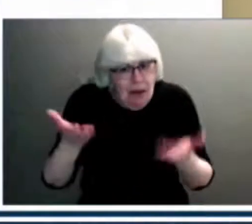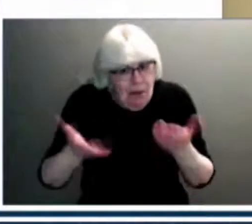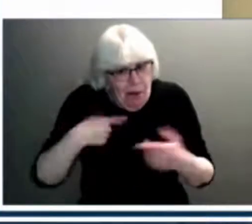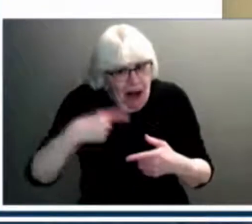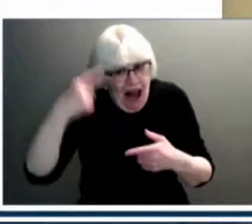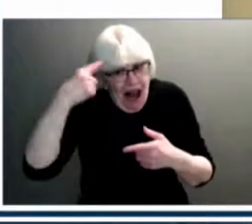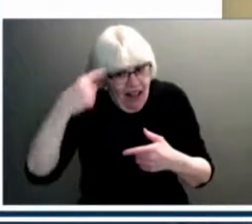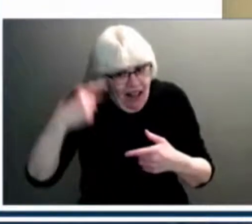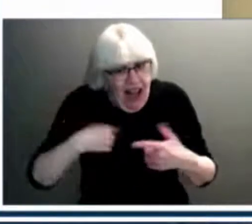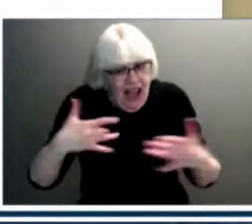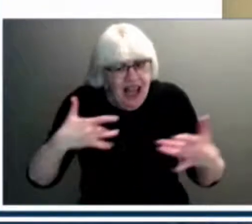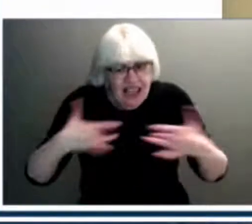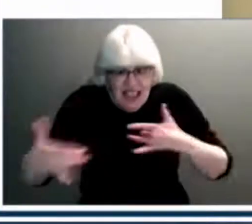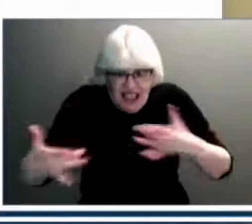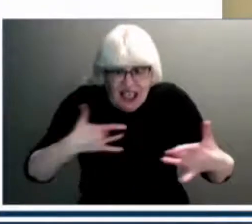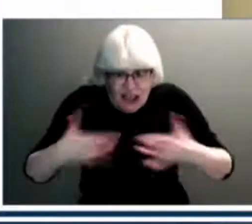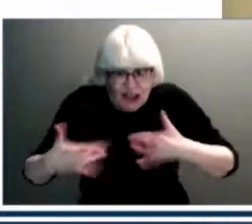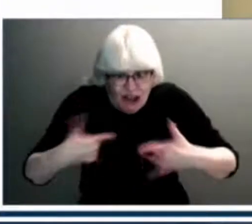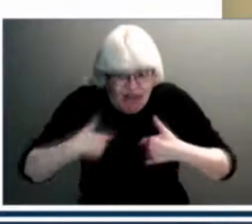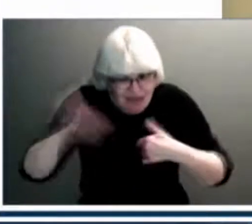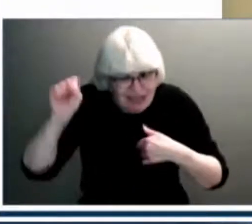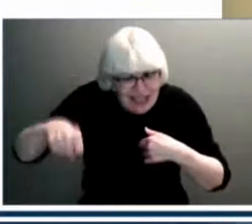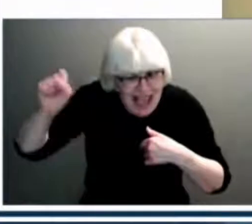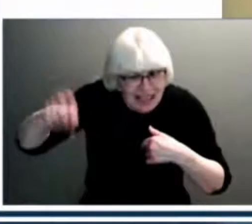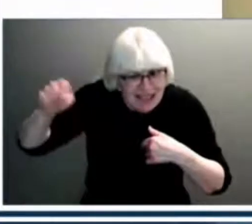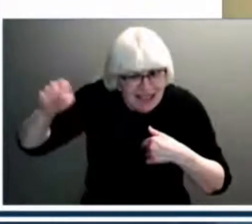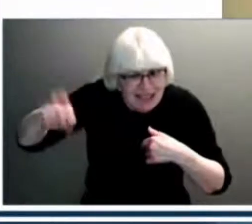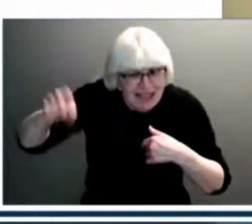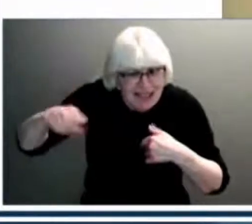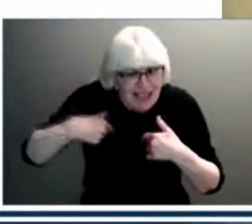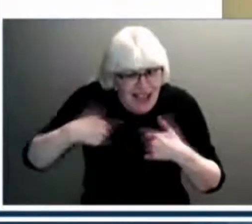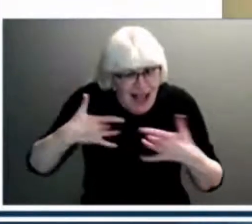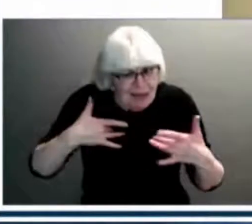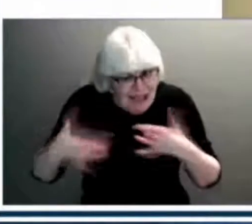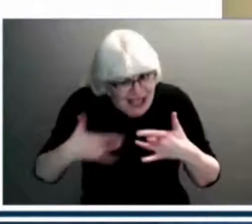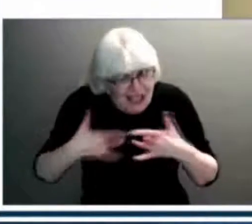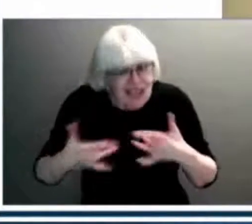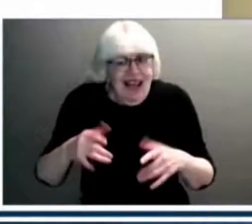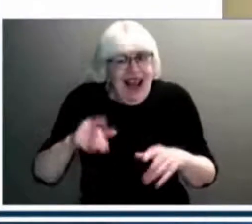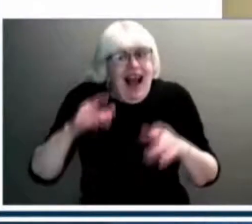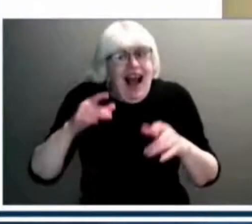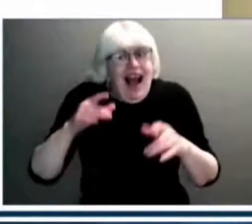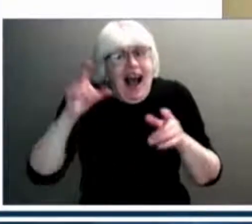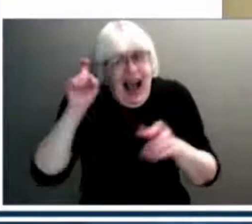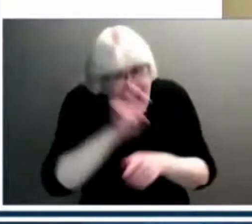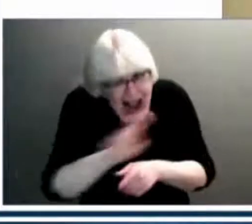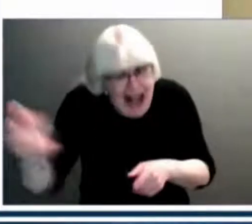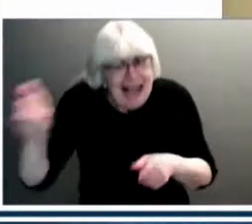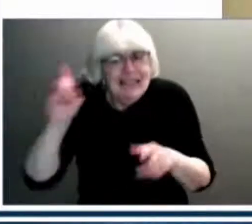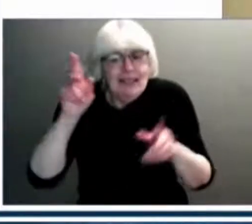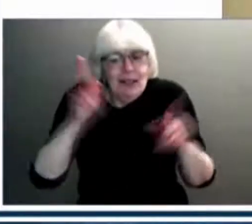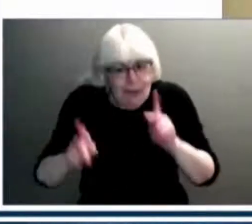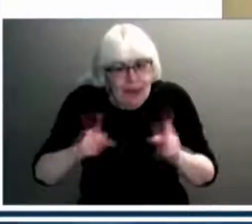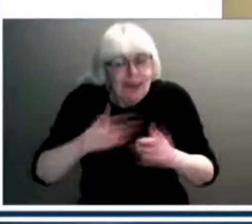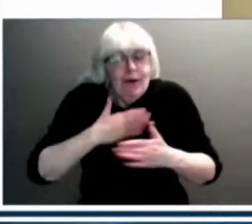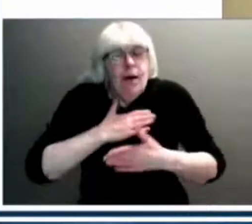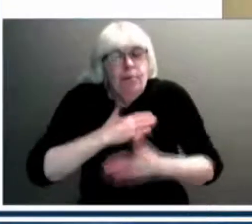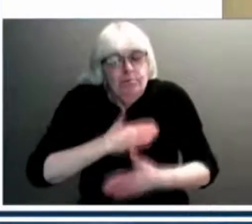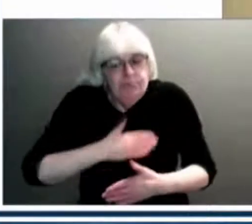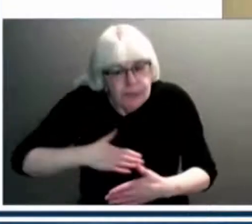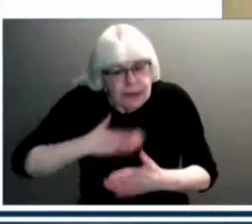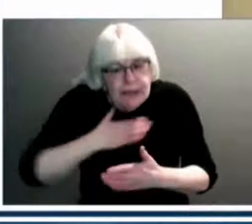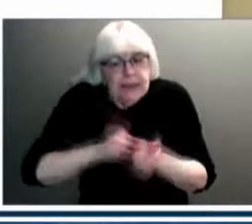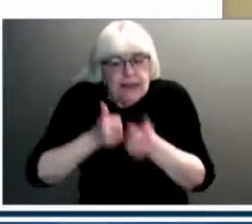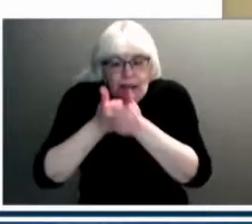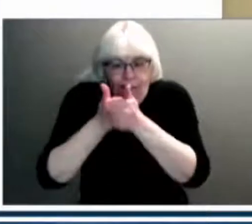deeply. And I'm asking every Nova Scotian to please step up. Take this seriously. Do your